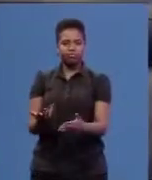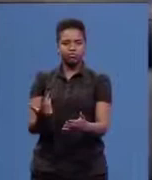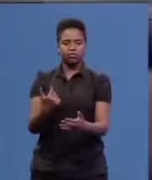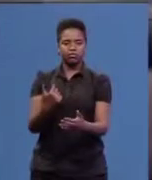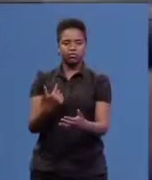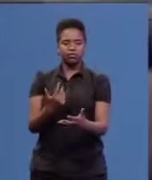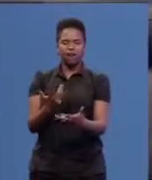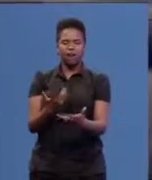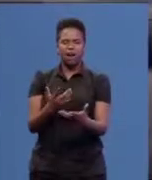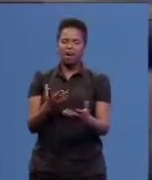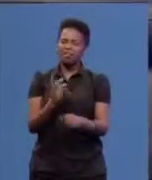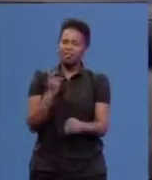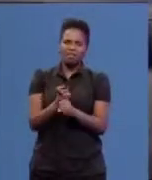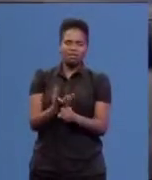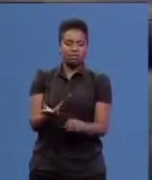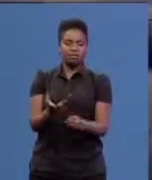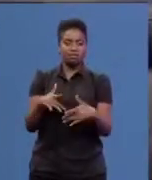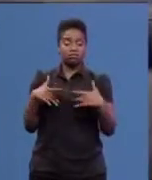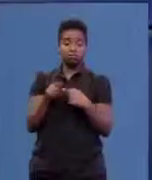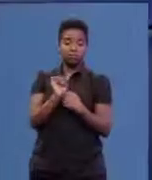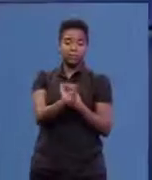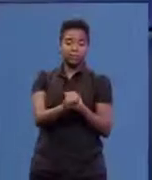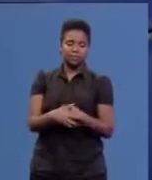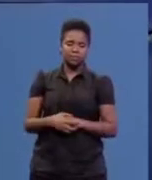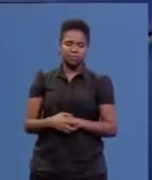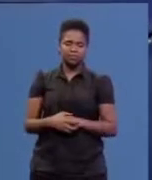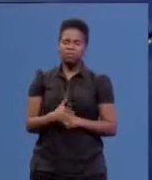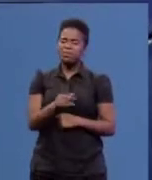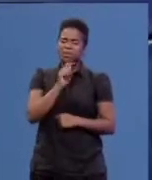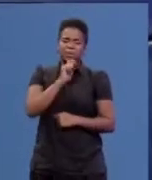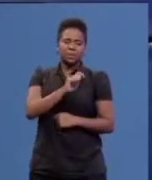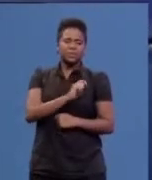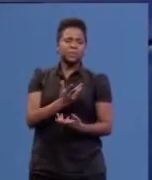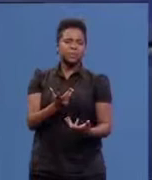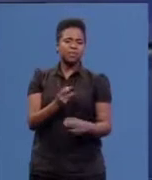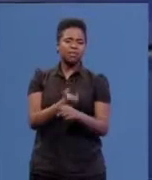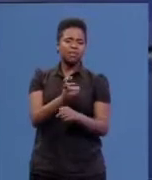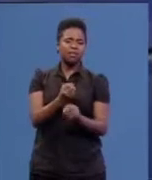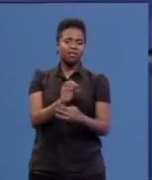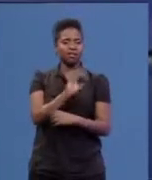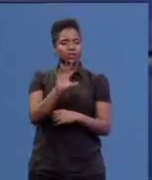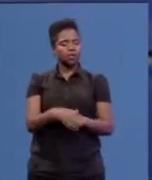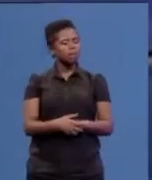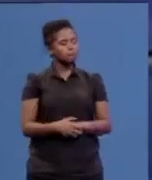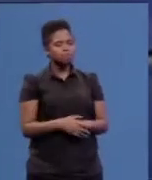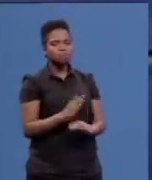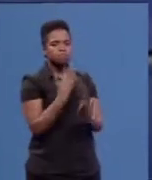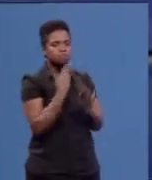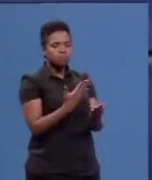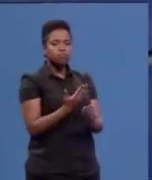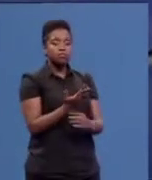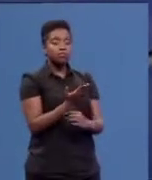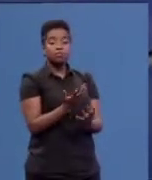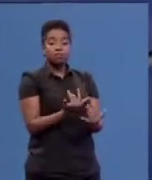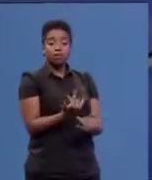a particular, part that appeals to us? So it's very, very difficult for everybody. And I think, Mteto, if one wants to find out as